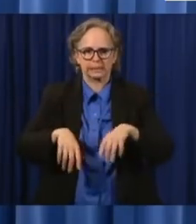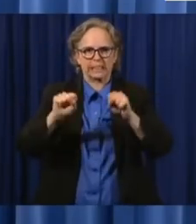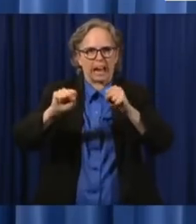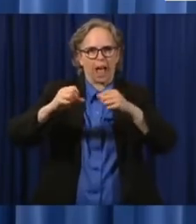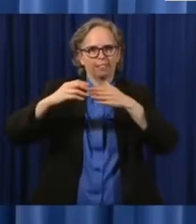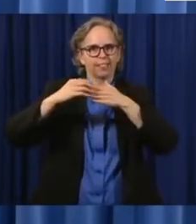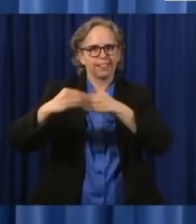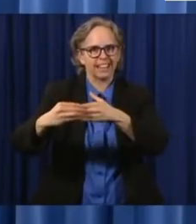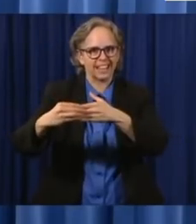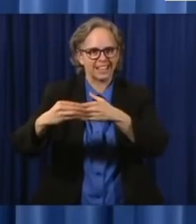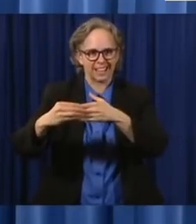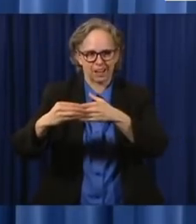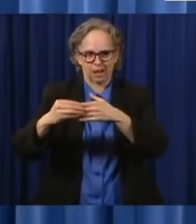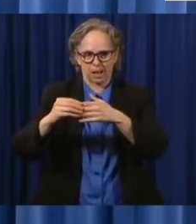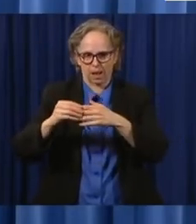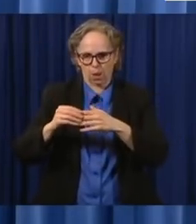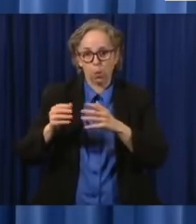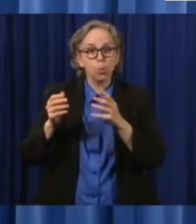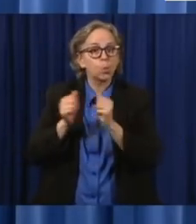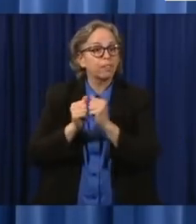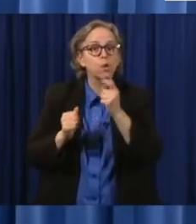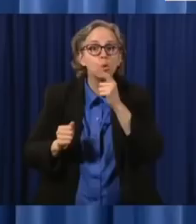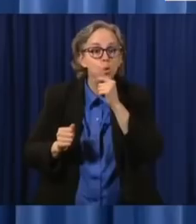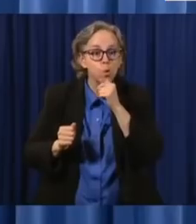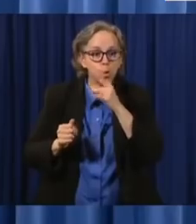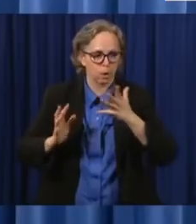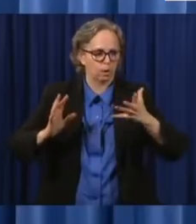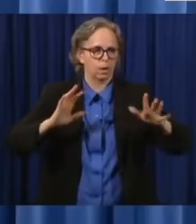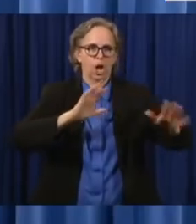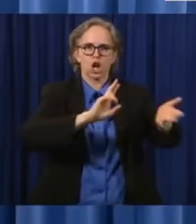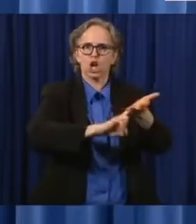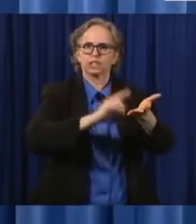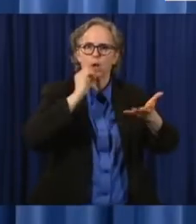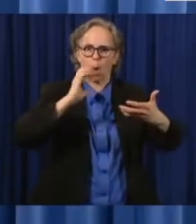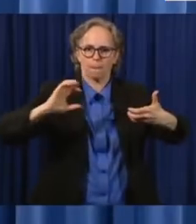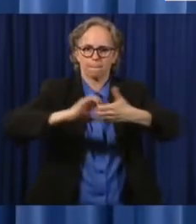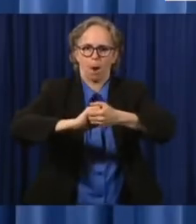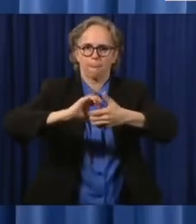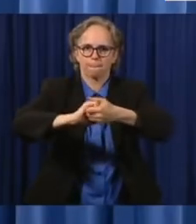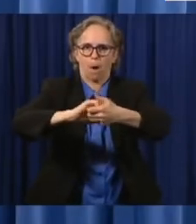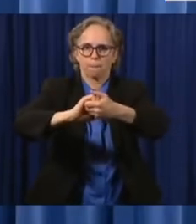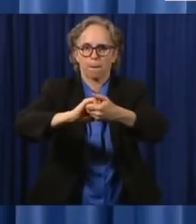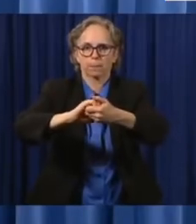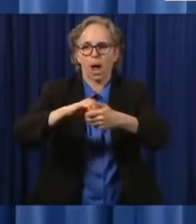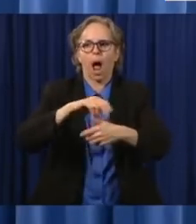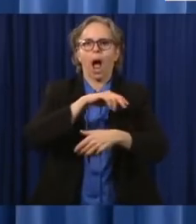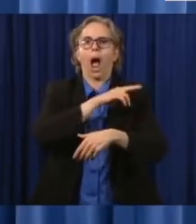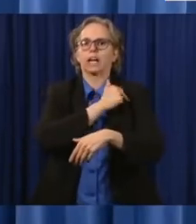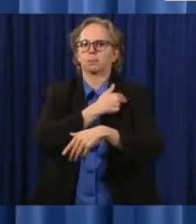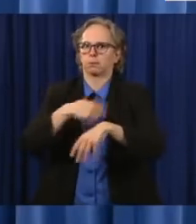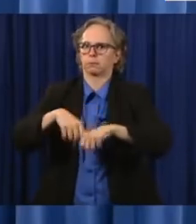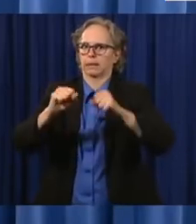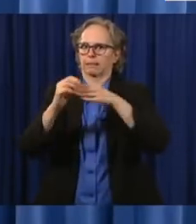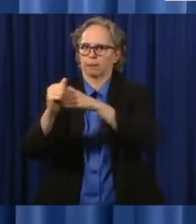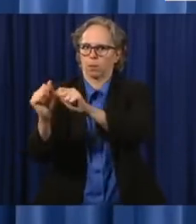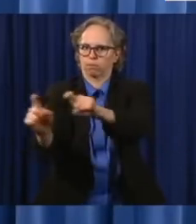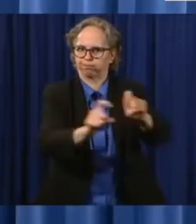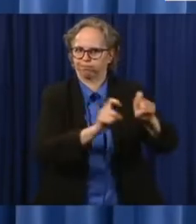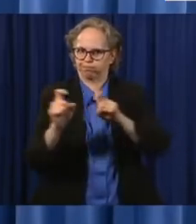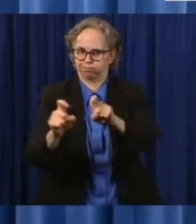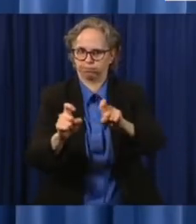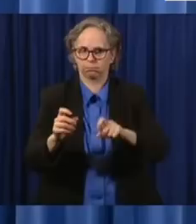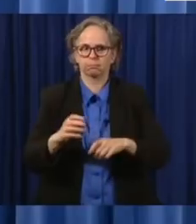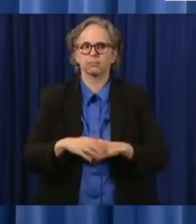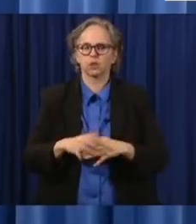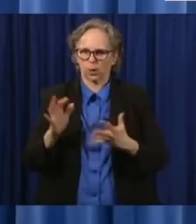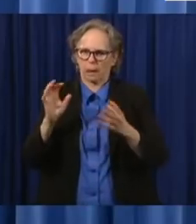those nursing homes as well. So we'll have more details in the next few days, which we will share with you as